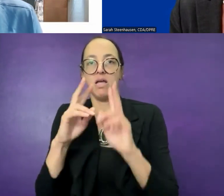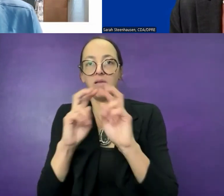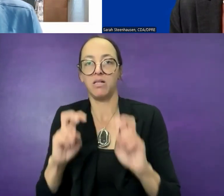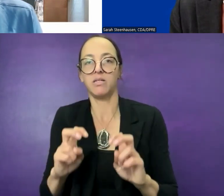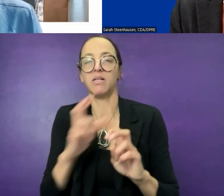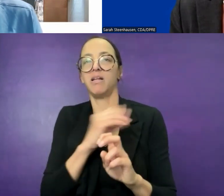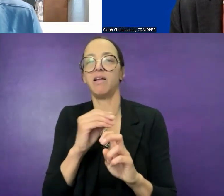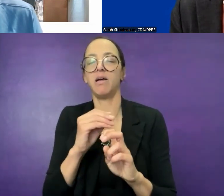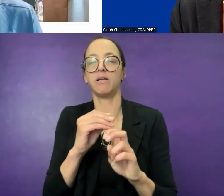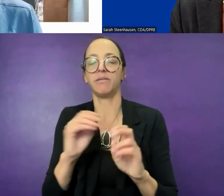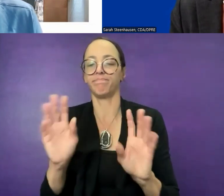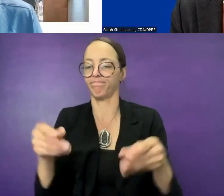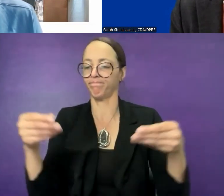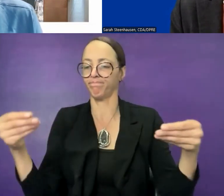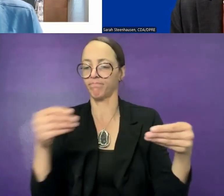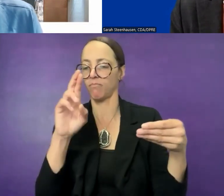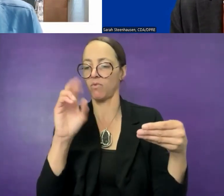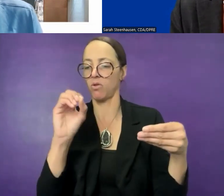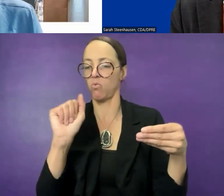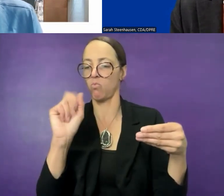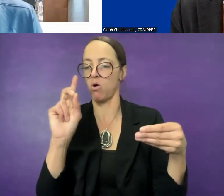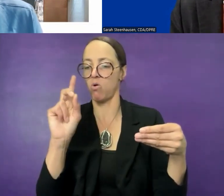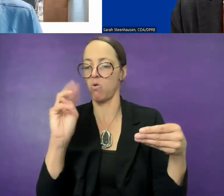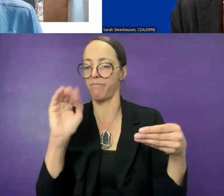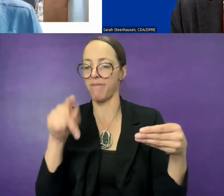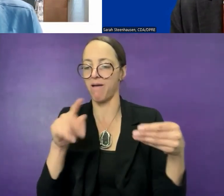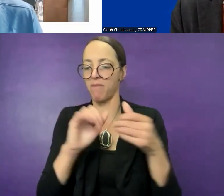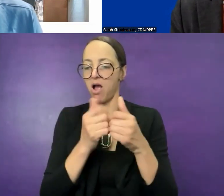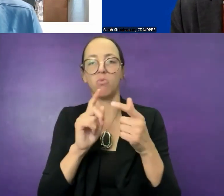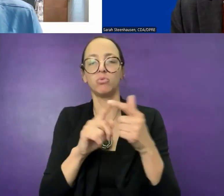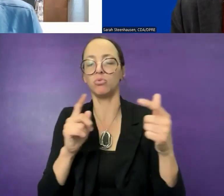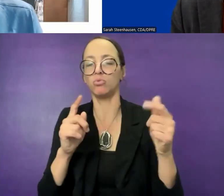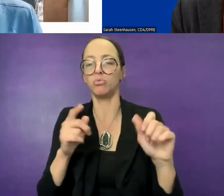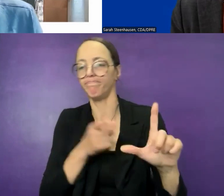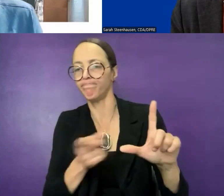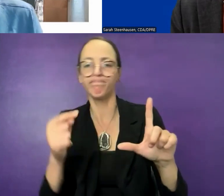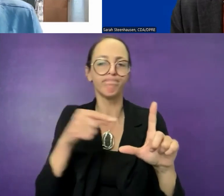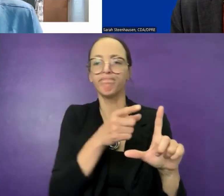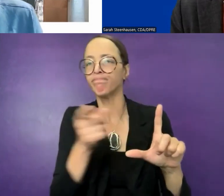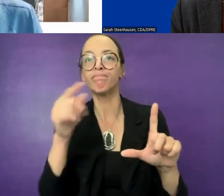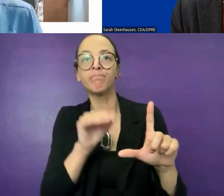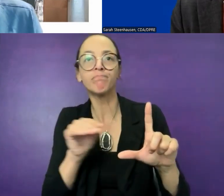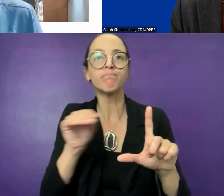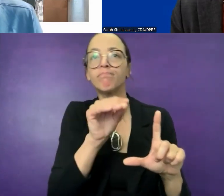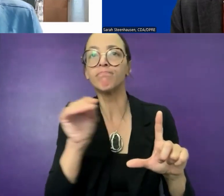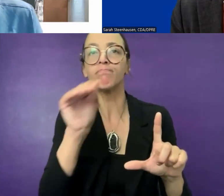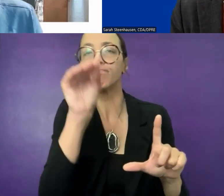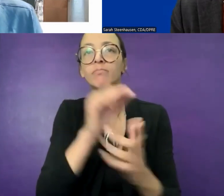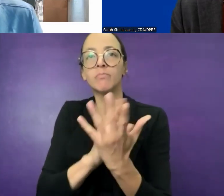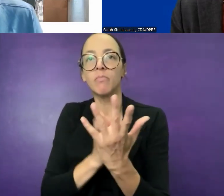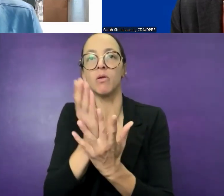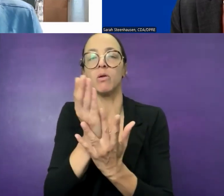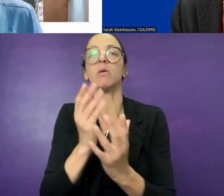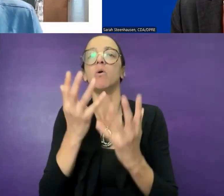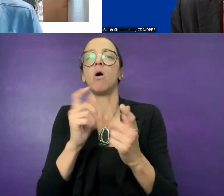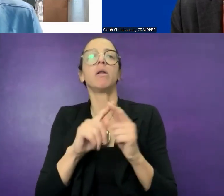will be to look across the state and understand where the populations are residing and what, where